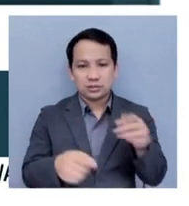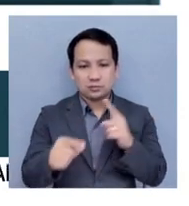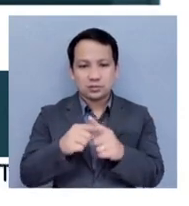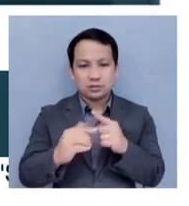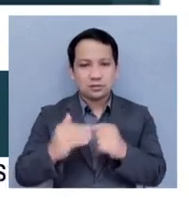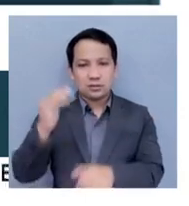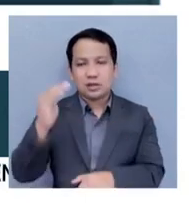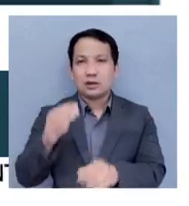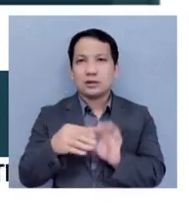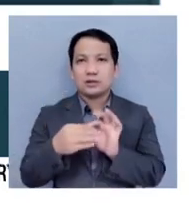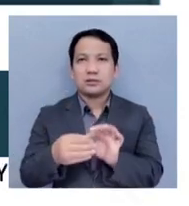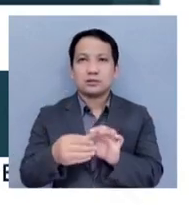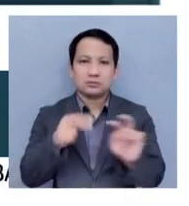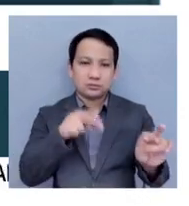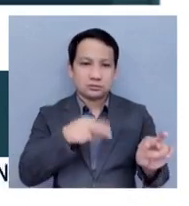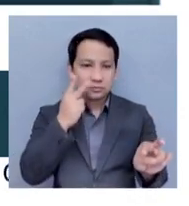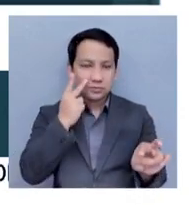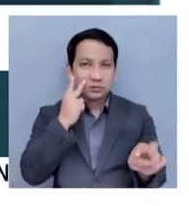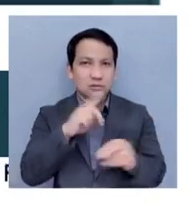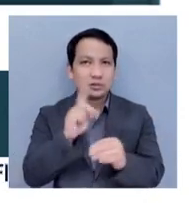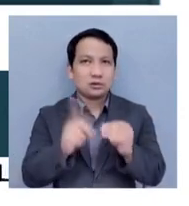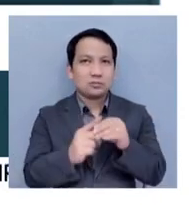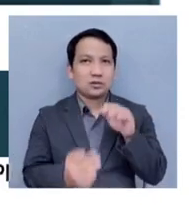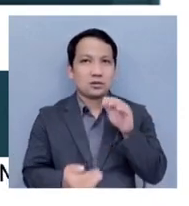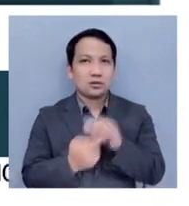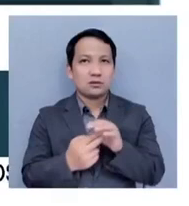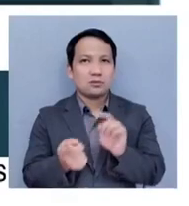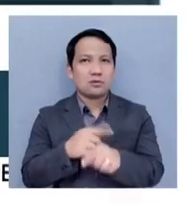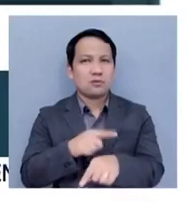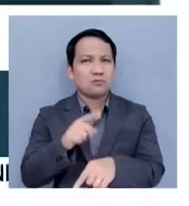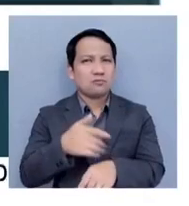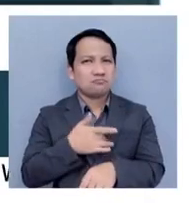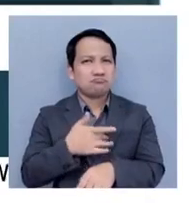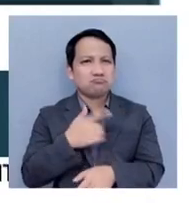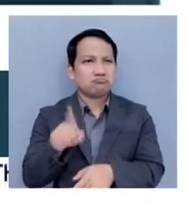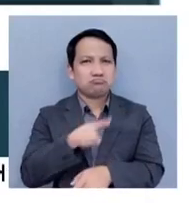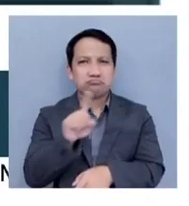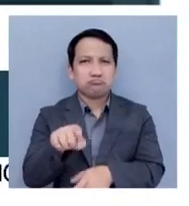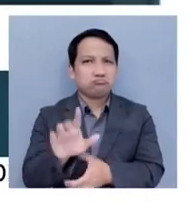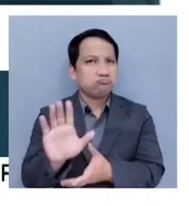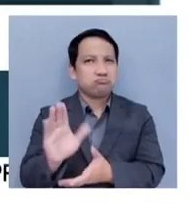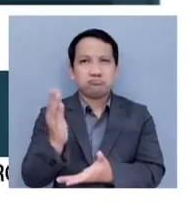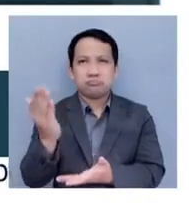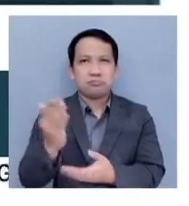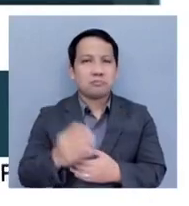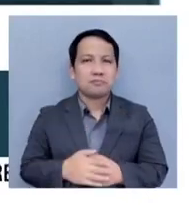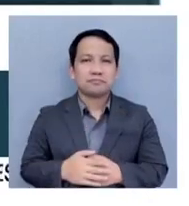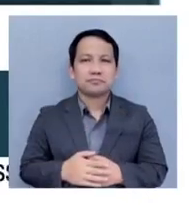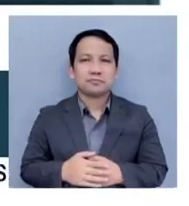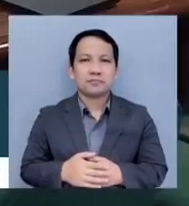have sought courtesy resignations from. What is your reaction to this?